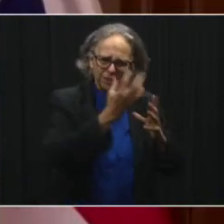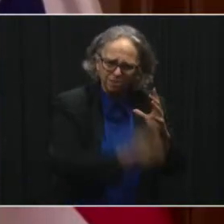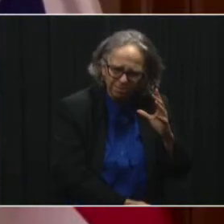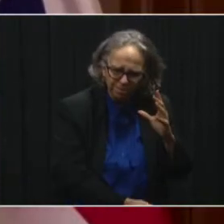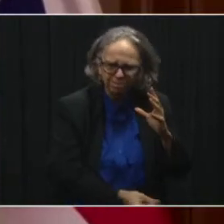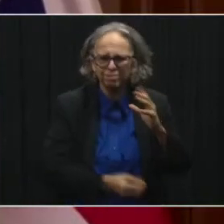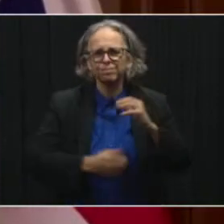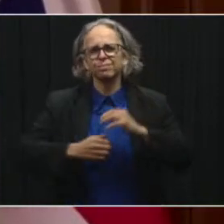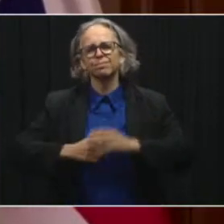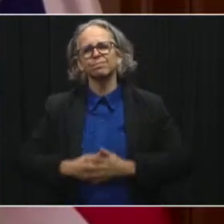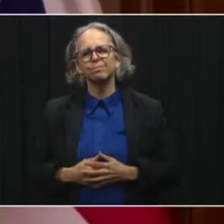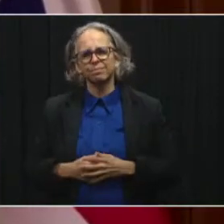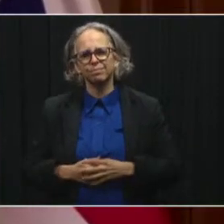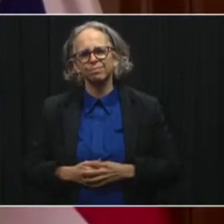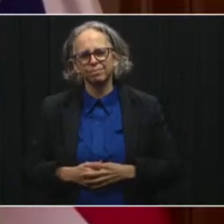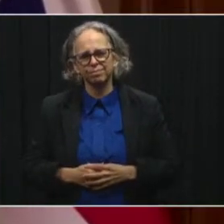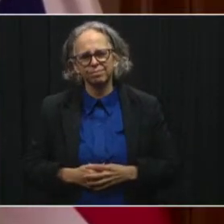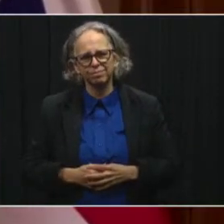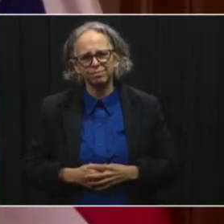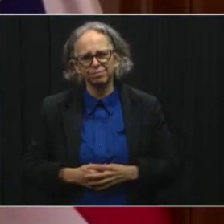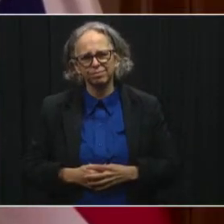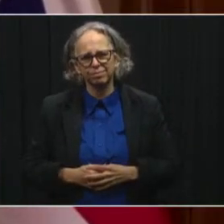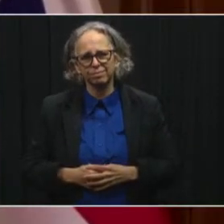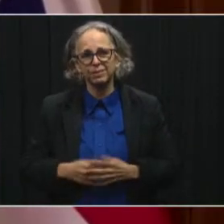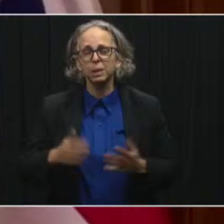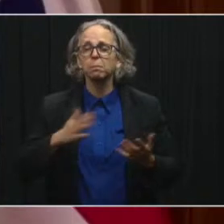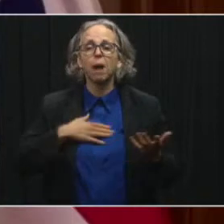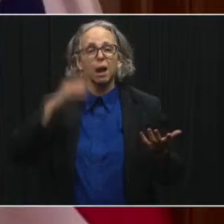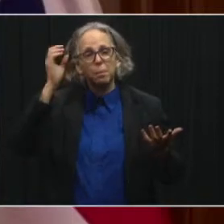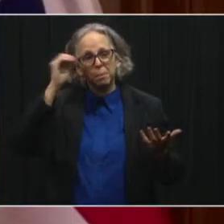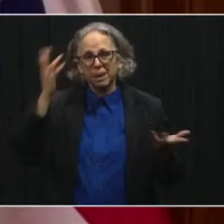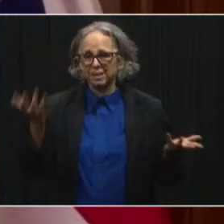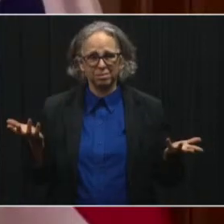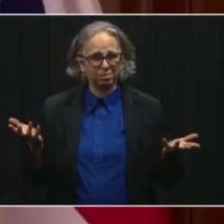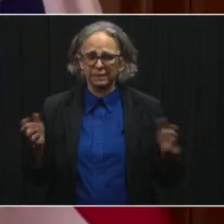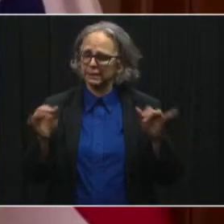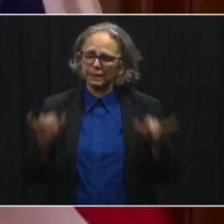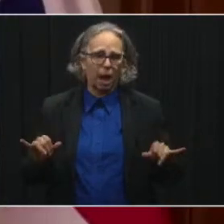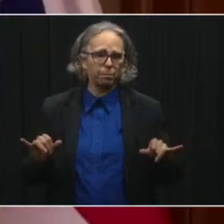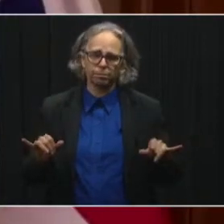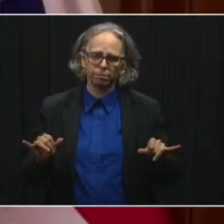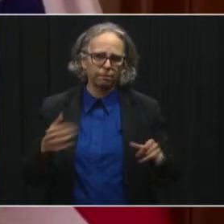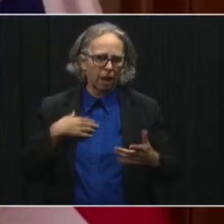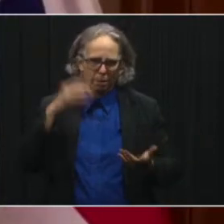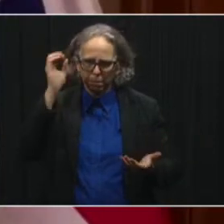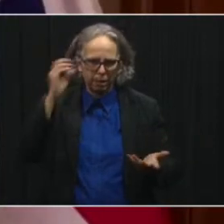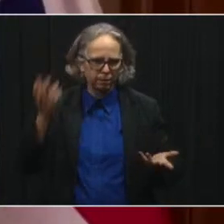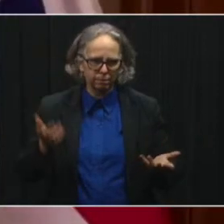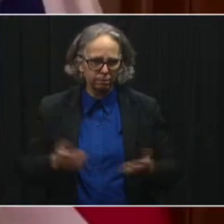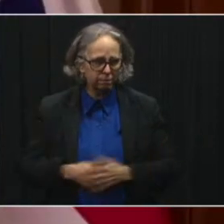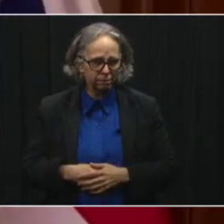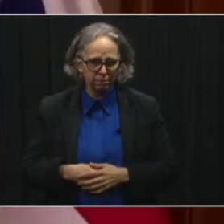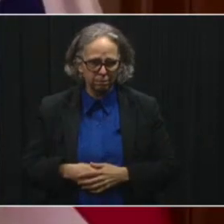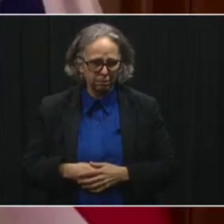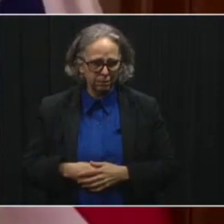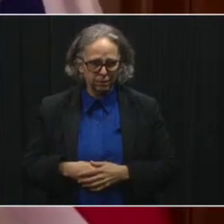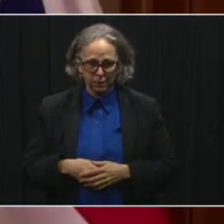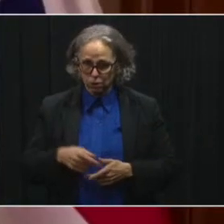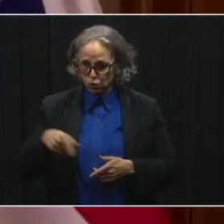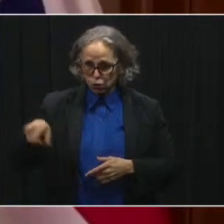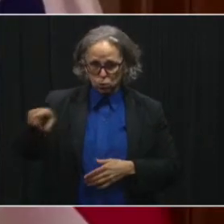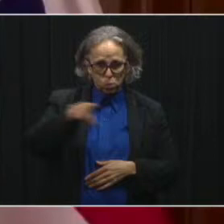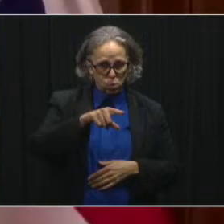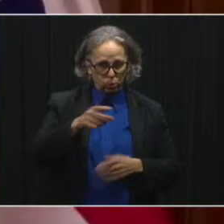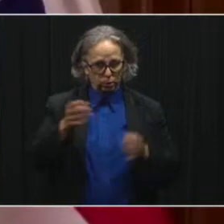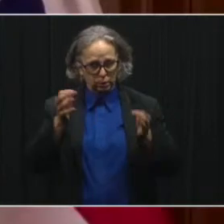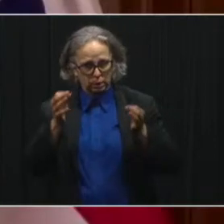My position has been that this is a decision that's best left, in this case, to the city,